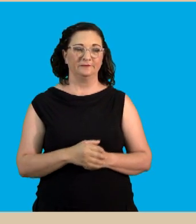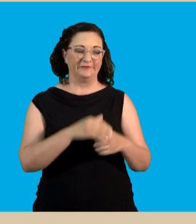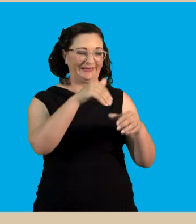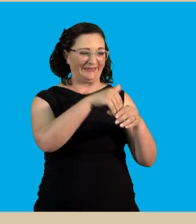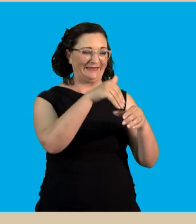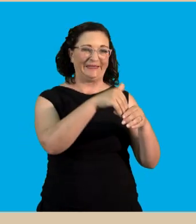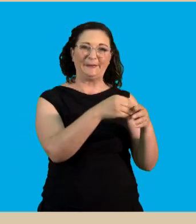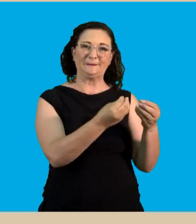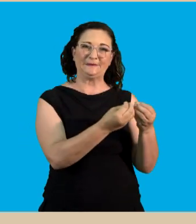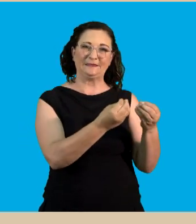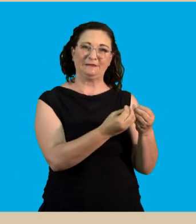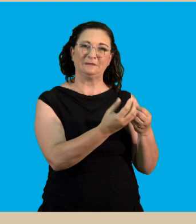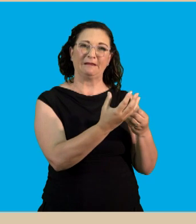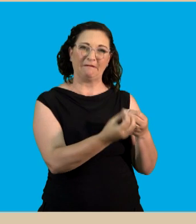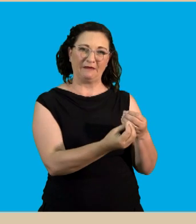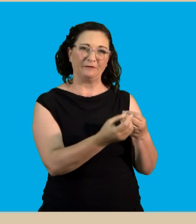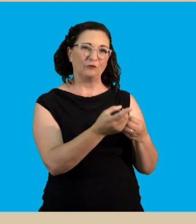materials